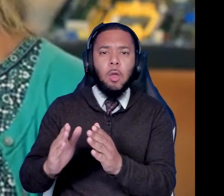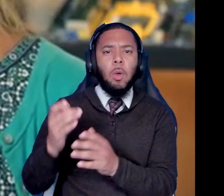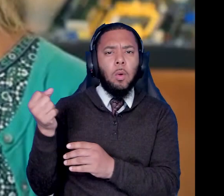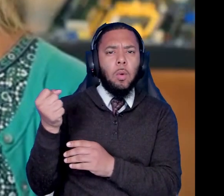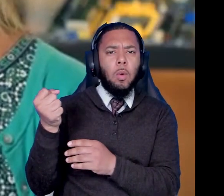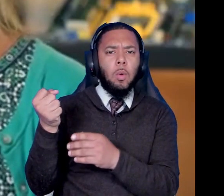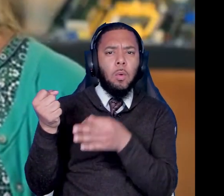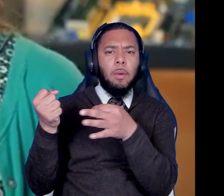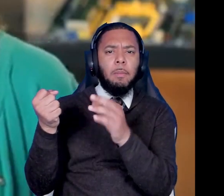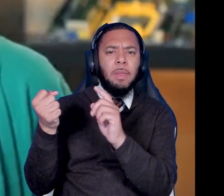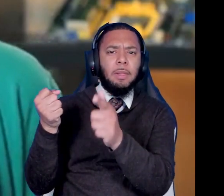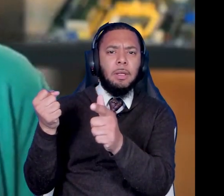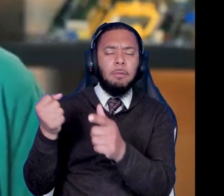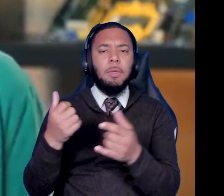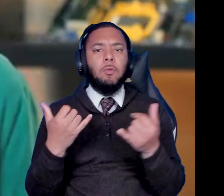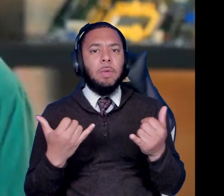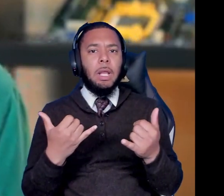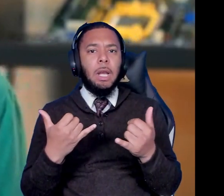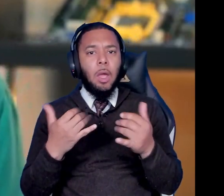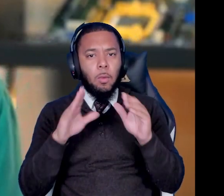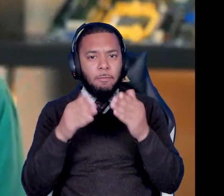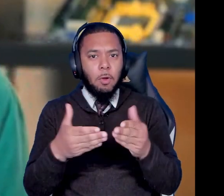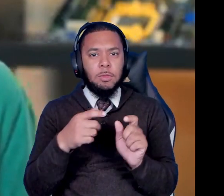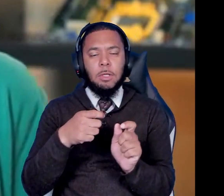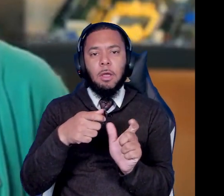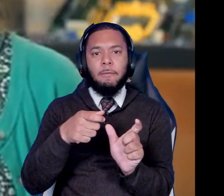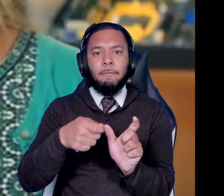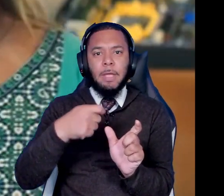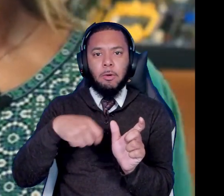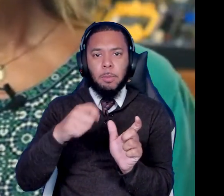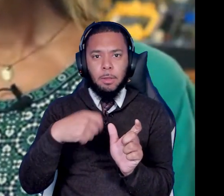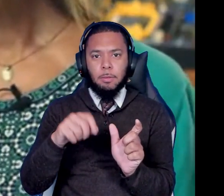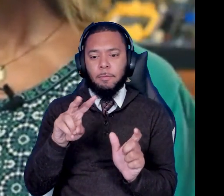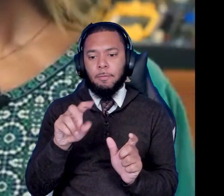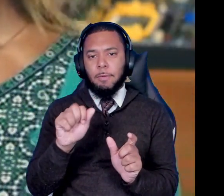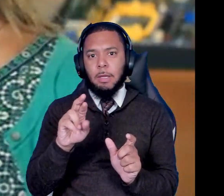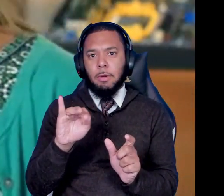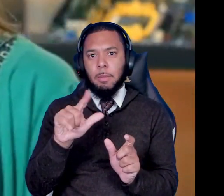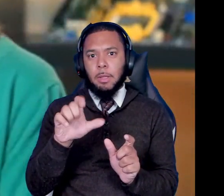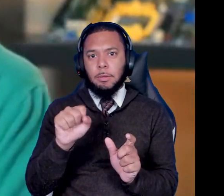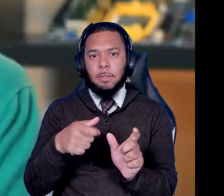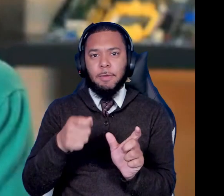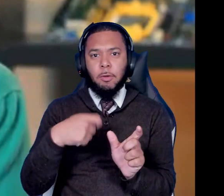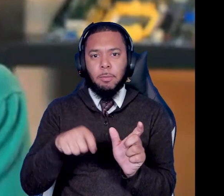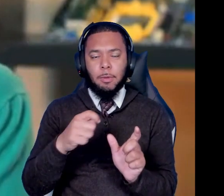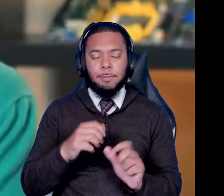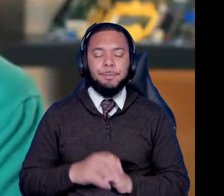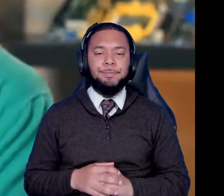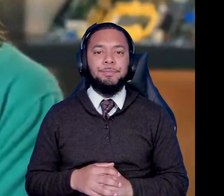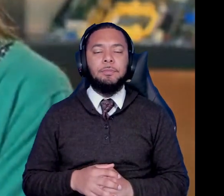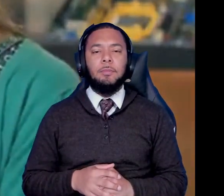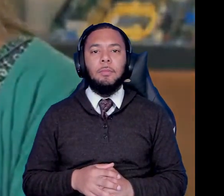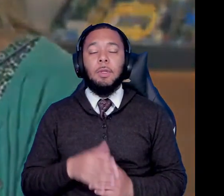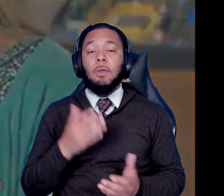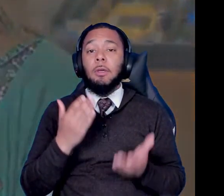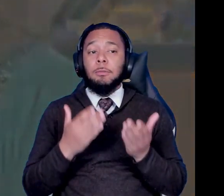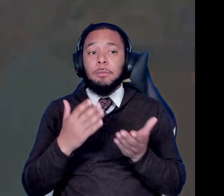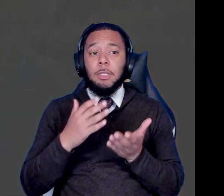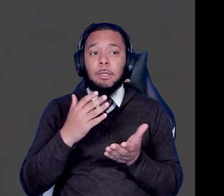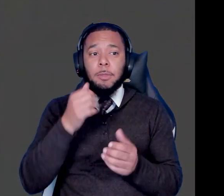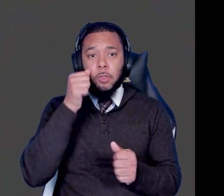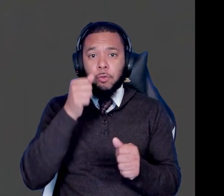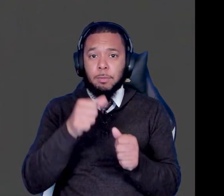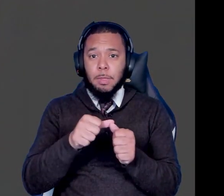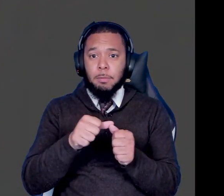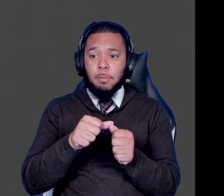about variables and how this pertains to variables. So you might remember using a block